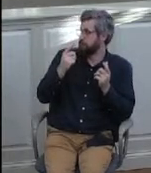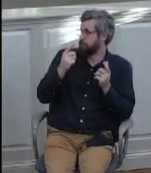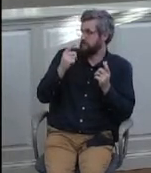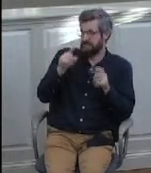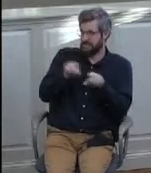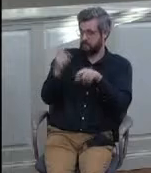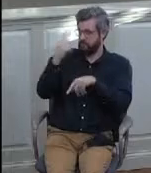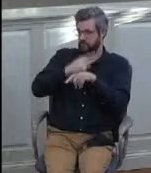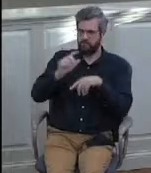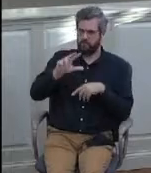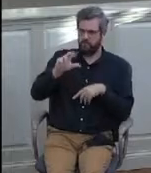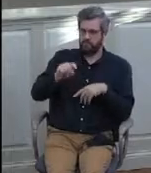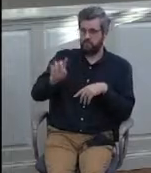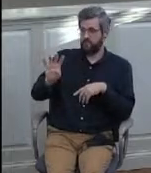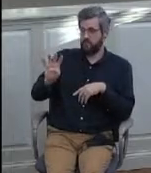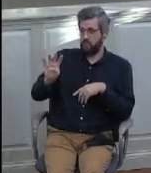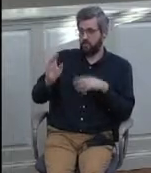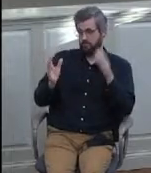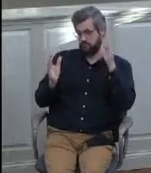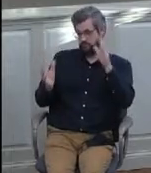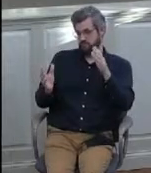3:34 that day, we will have completed